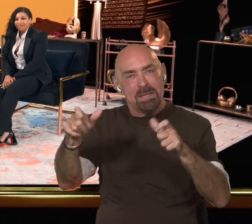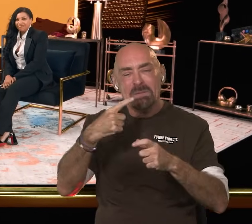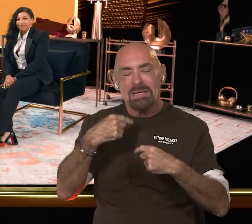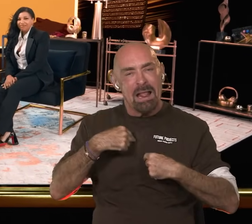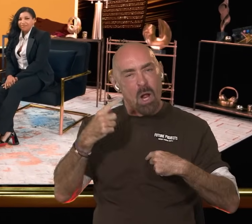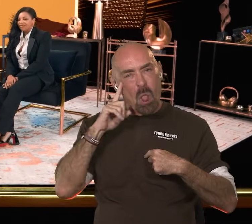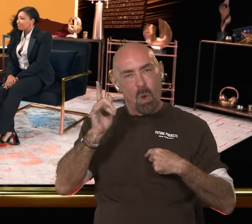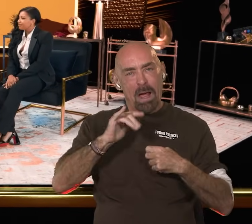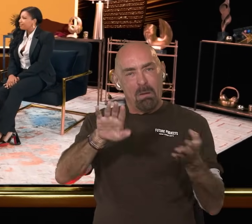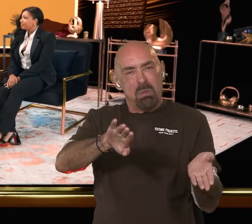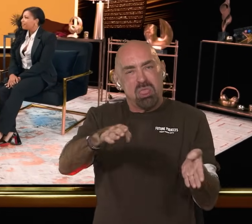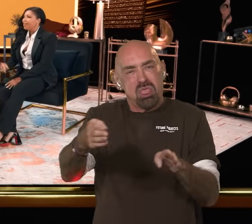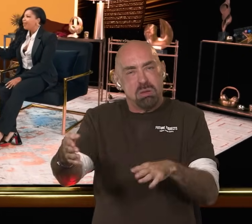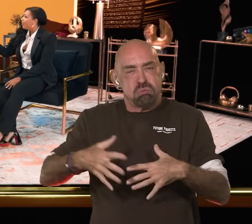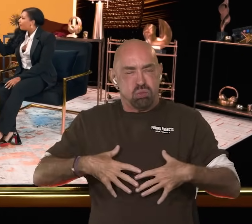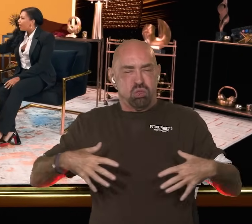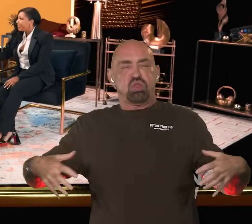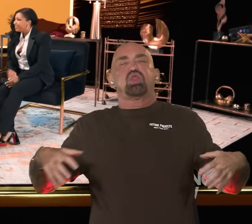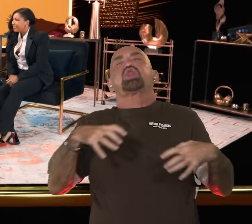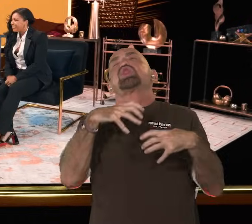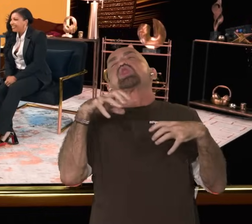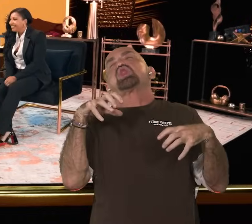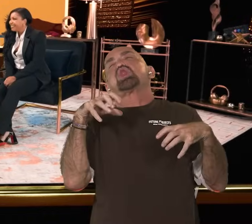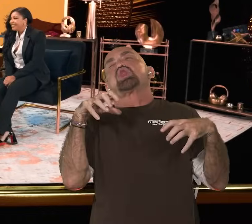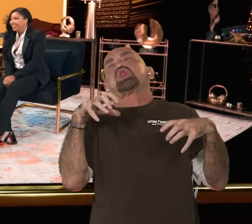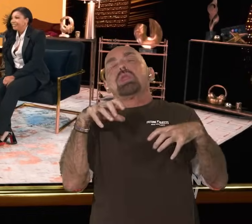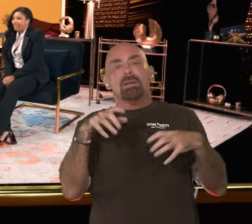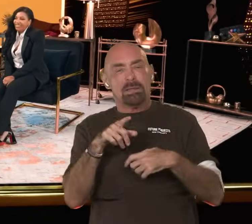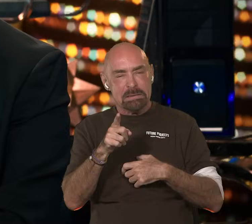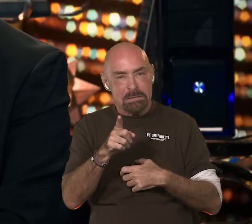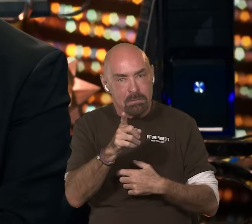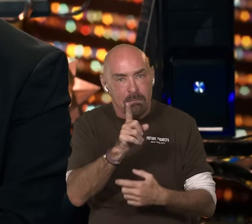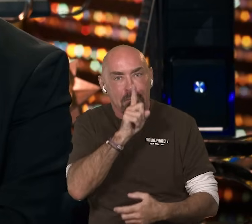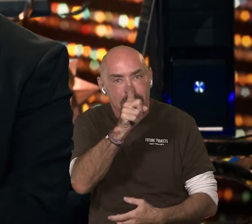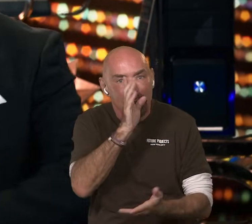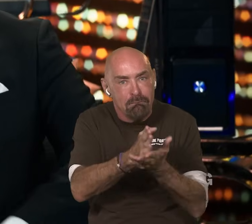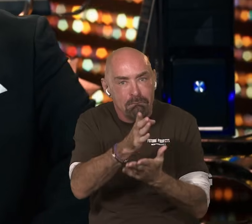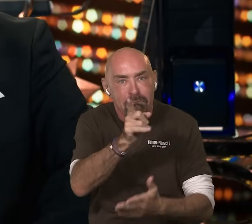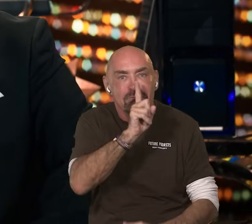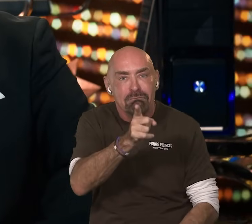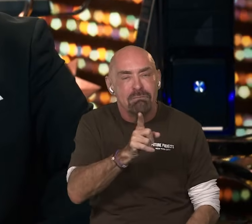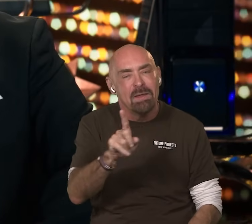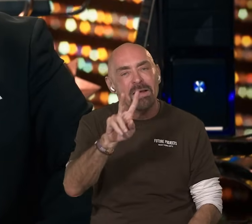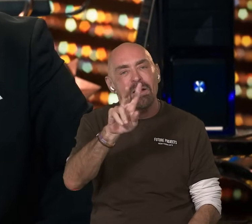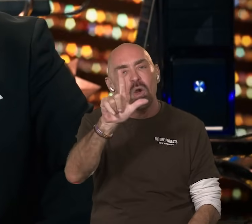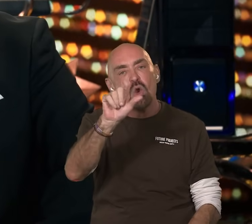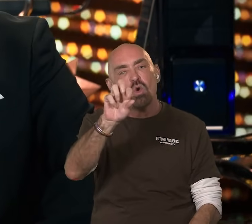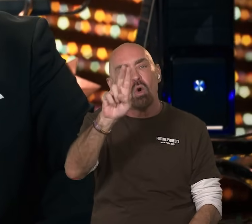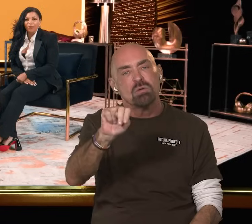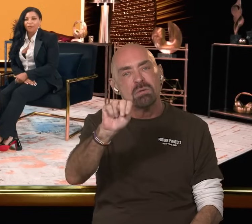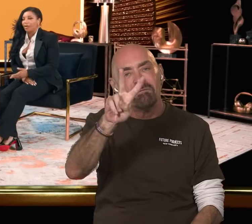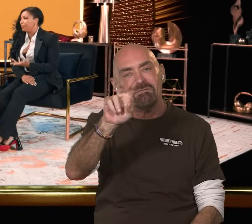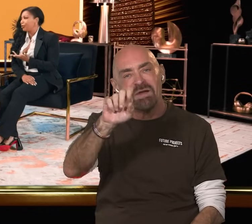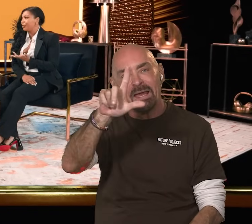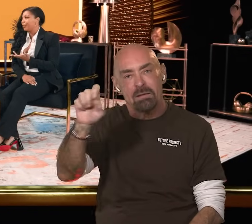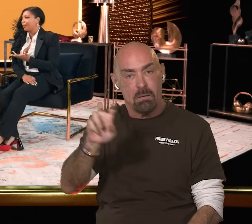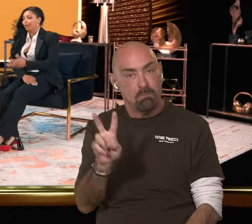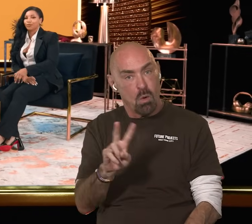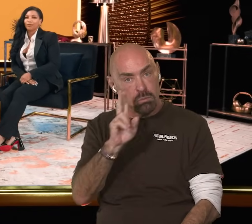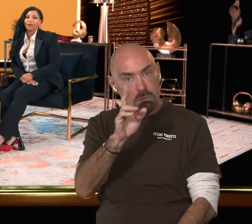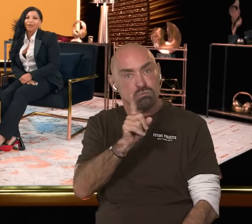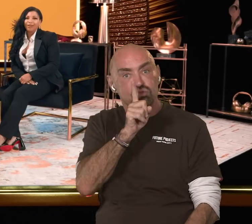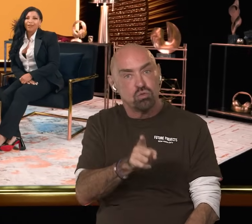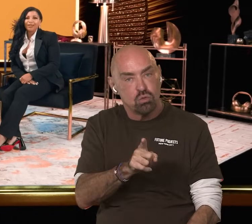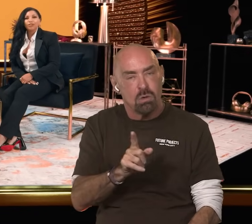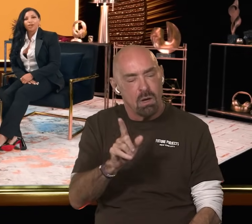like the Disco Elysium bloated corpse. Right? It really checks out. Well, in Lorne Vale, it looks like both of our visions can